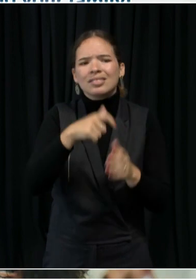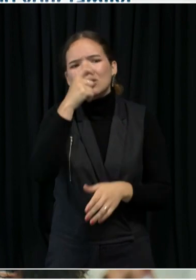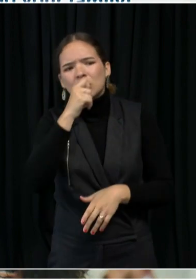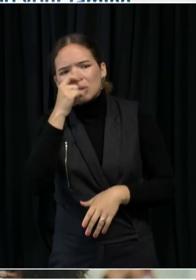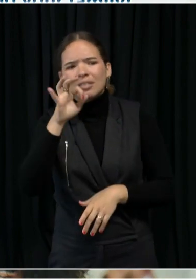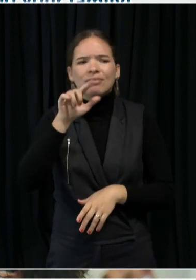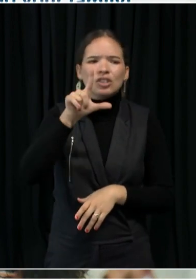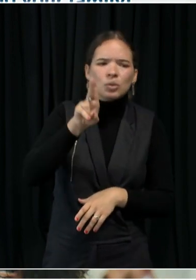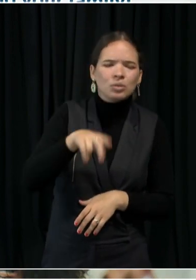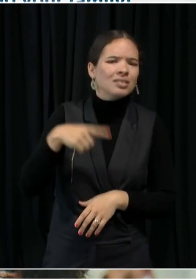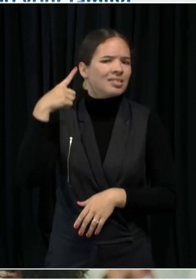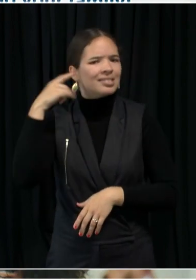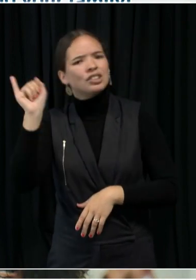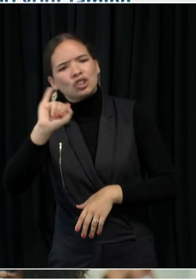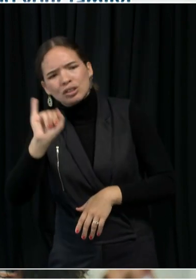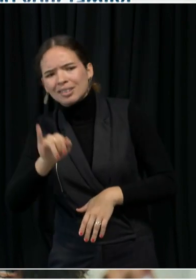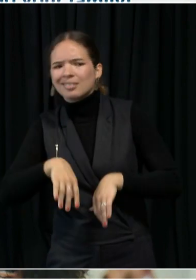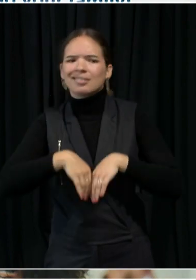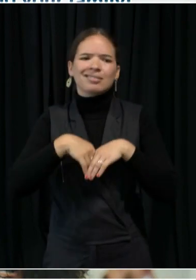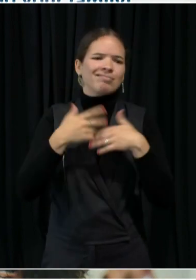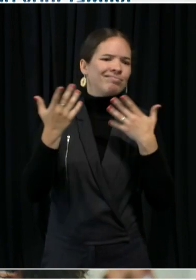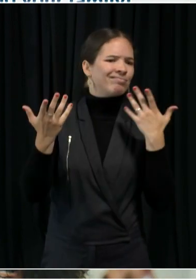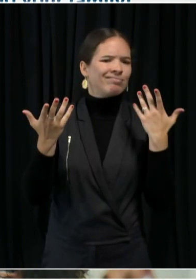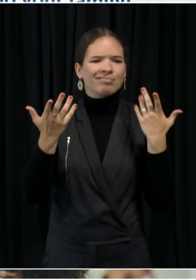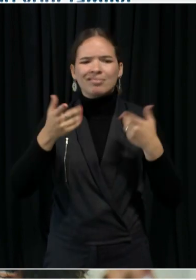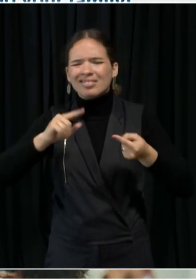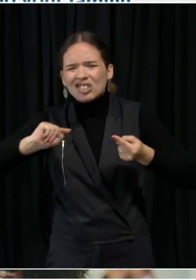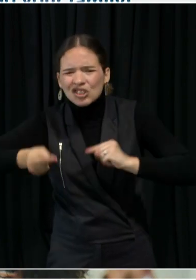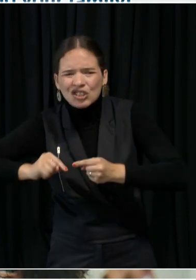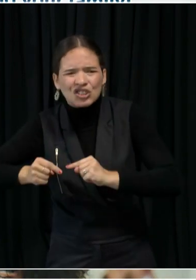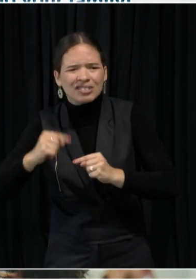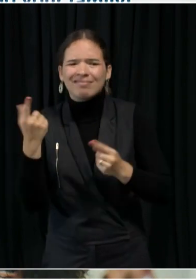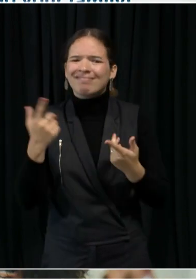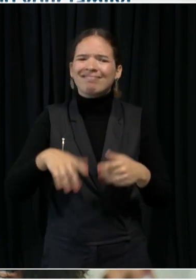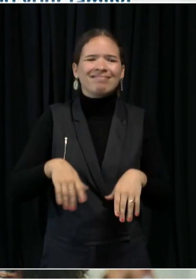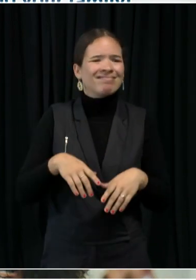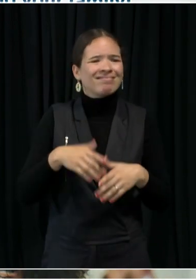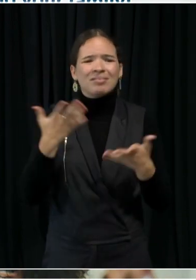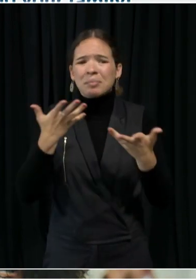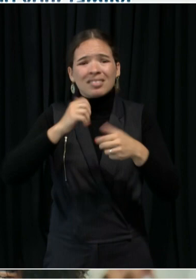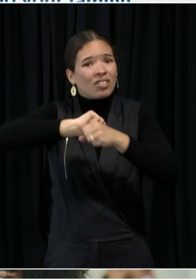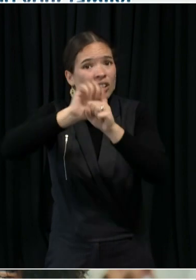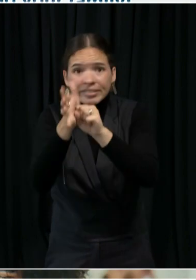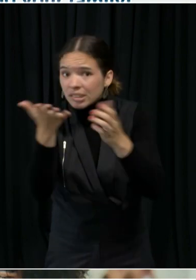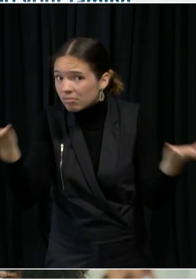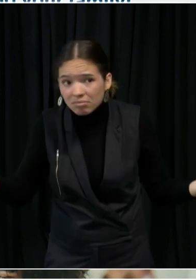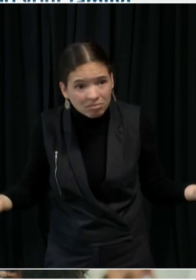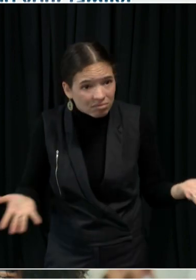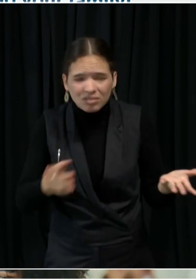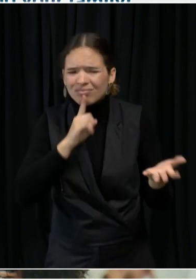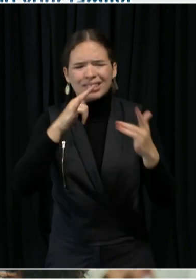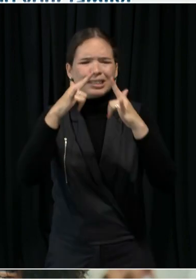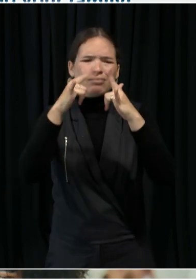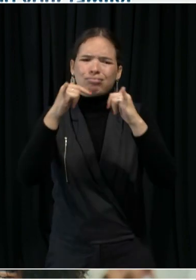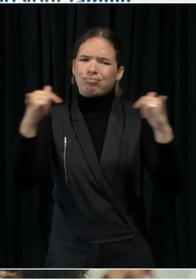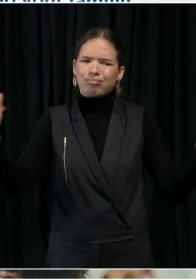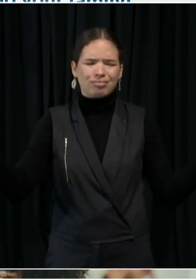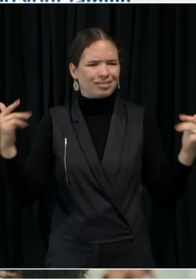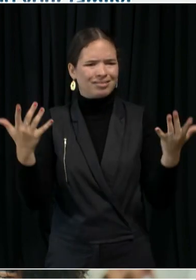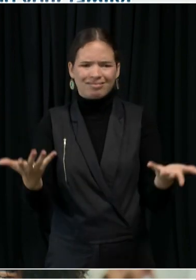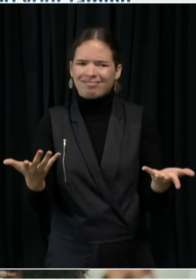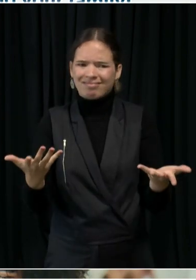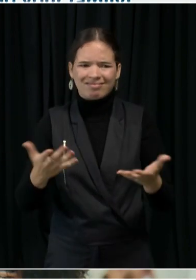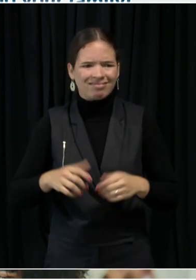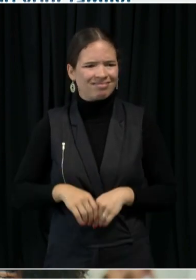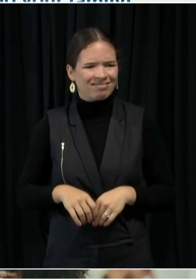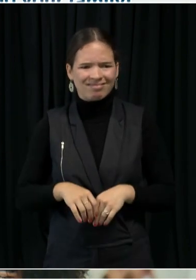infections, sprains, minor COVID, thank you, Councilmember Gray, and cuts and burns. The